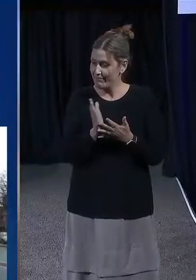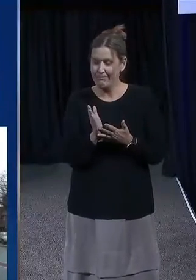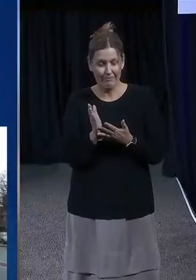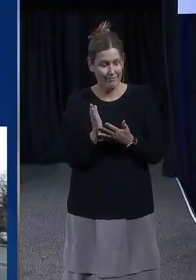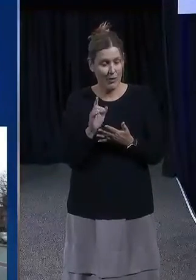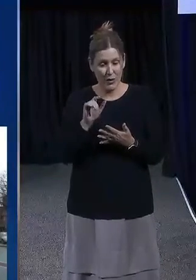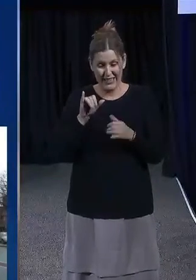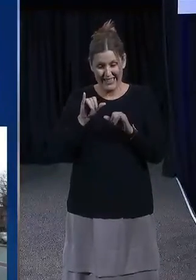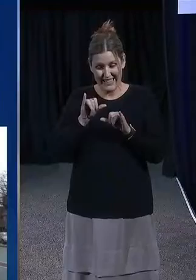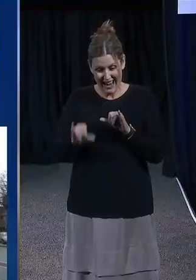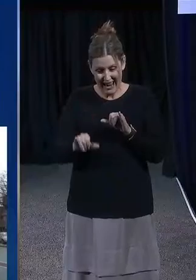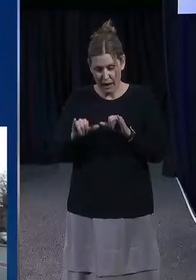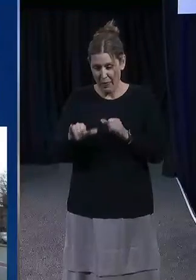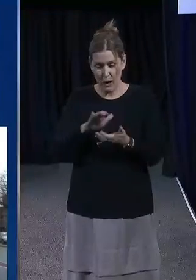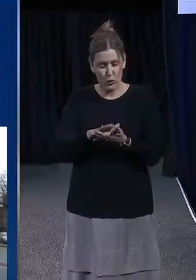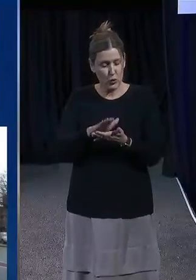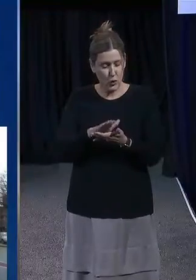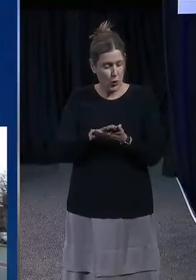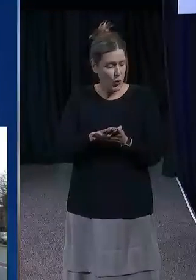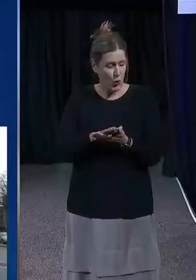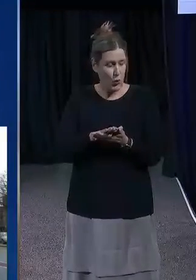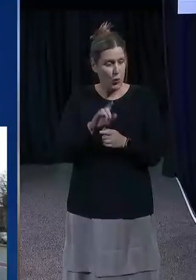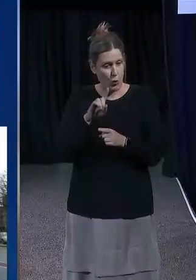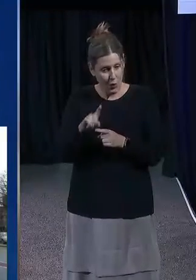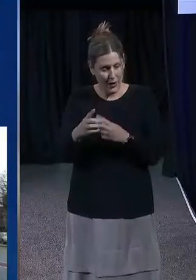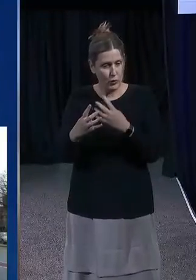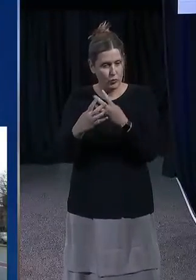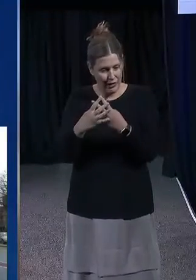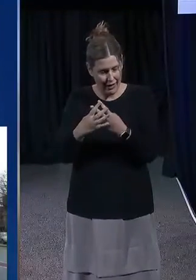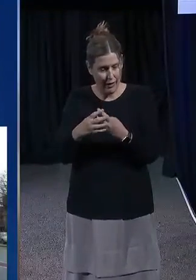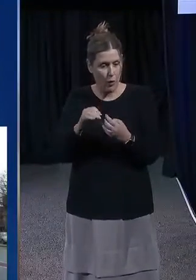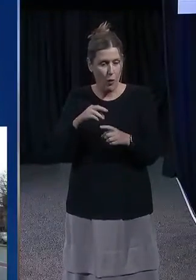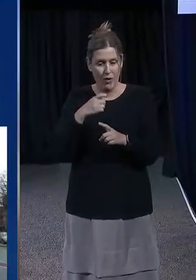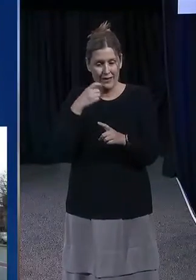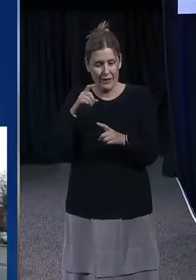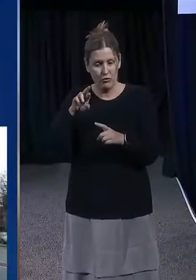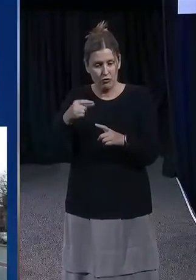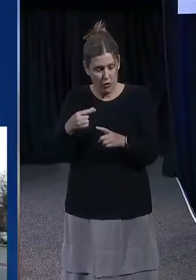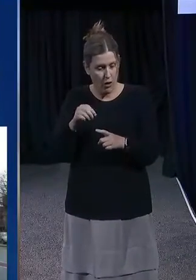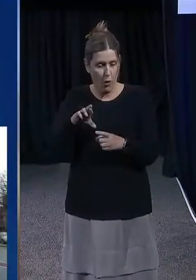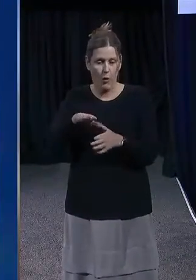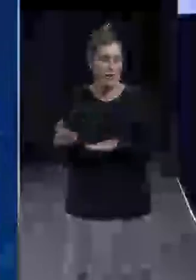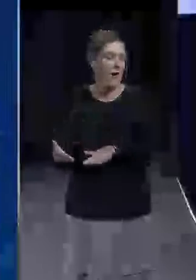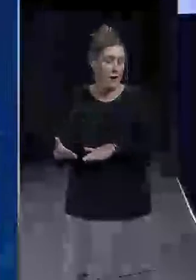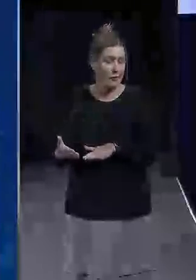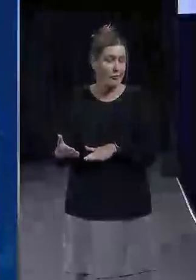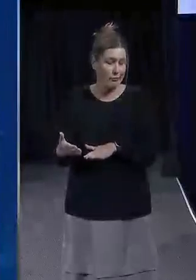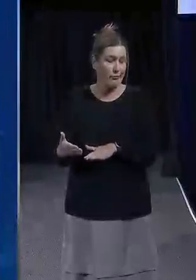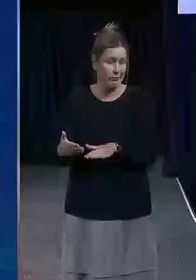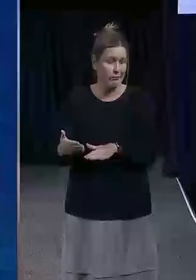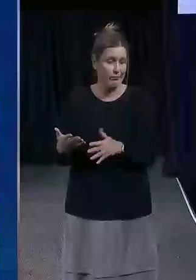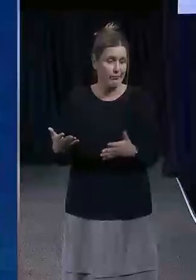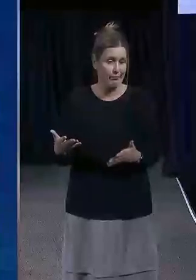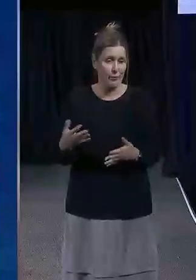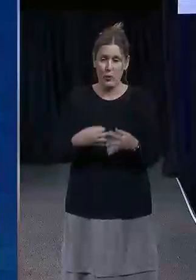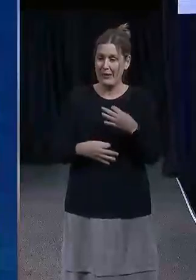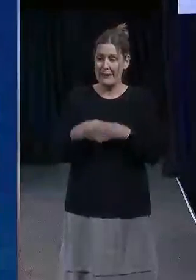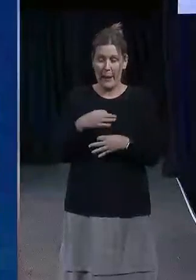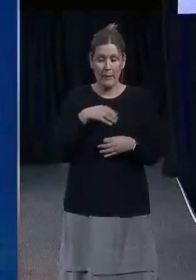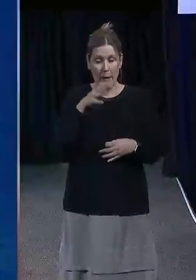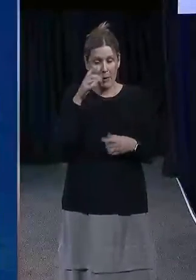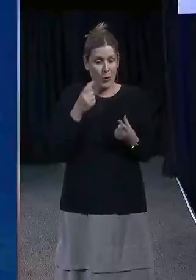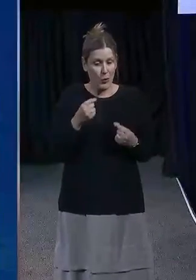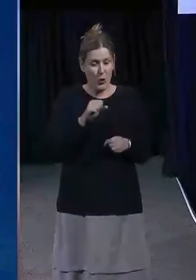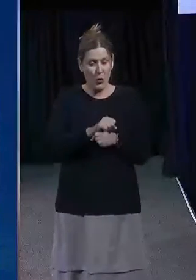it stayed out of jail, drug-free, and alive. So instead, my parents worked